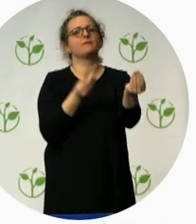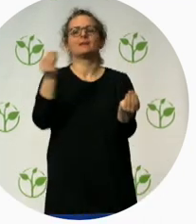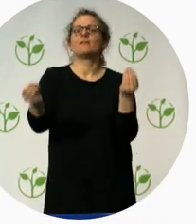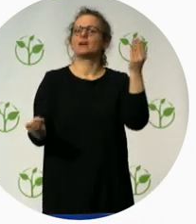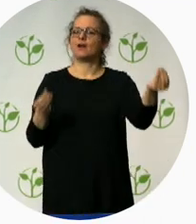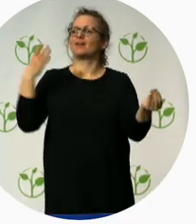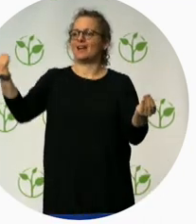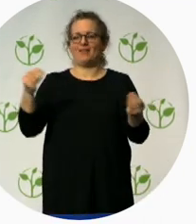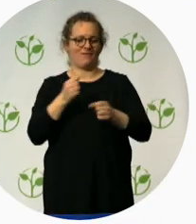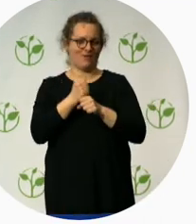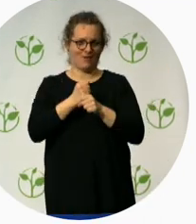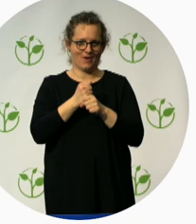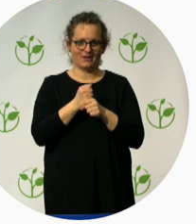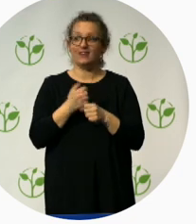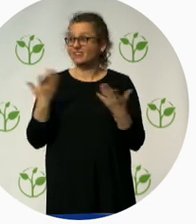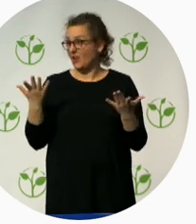you very much.